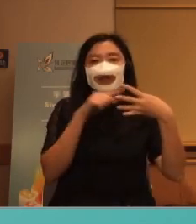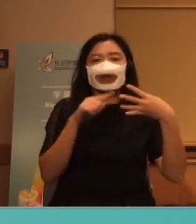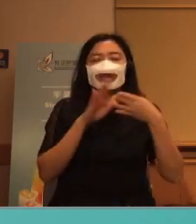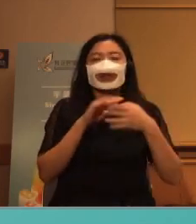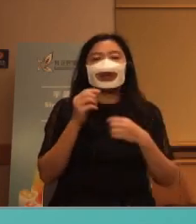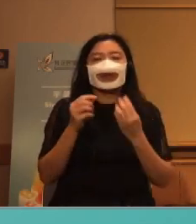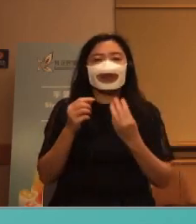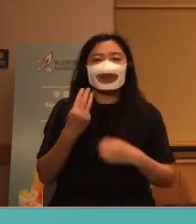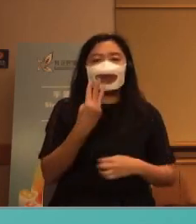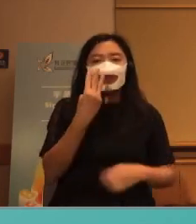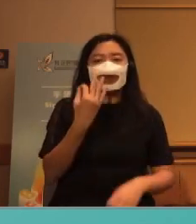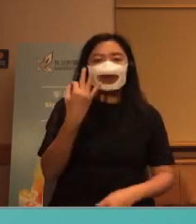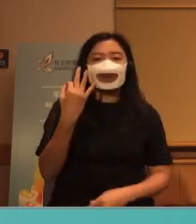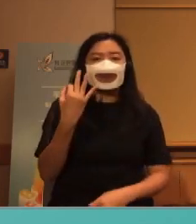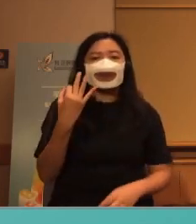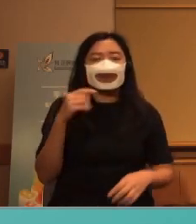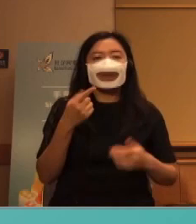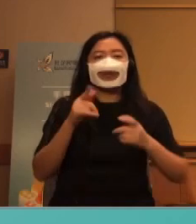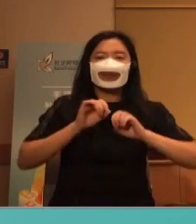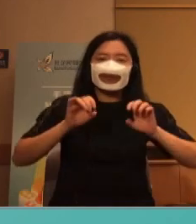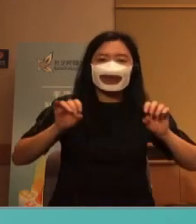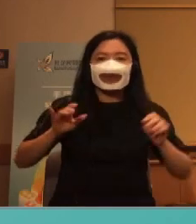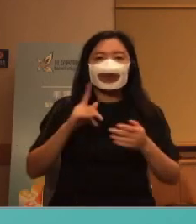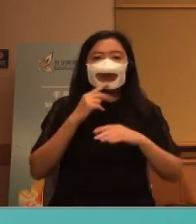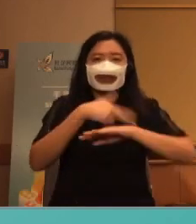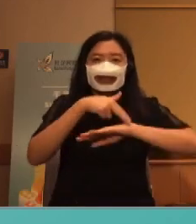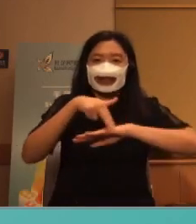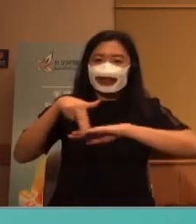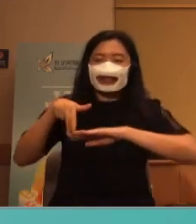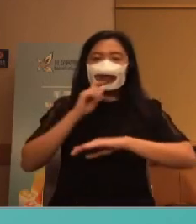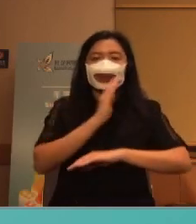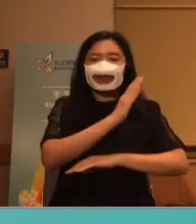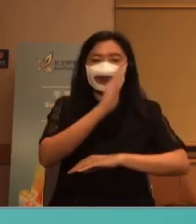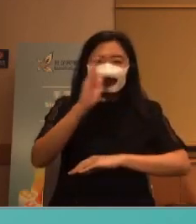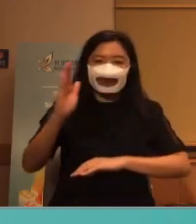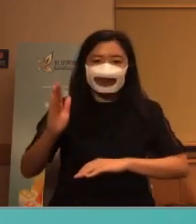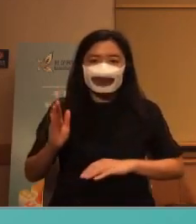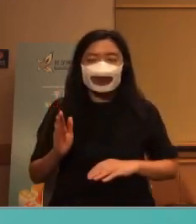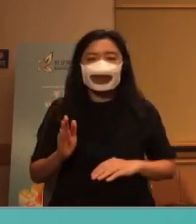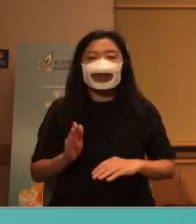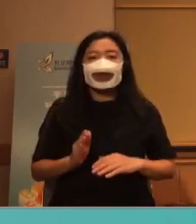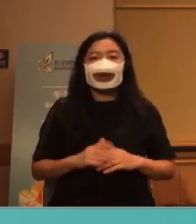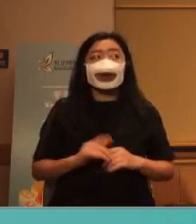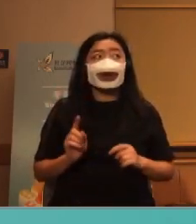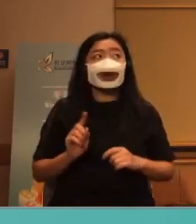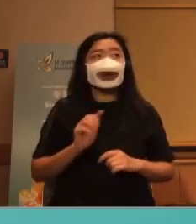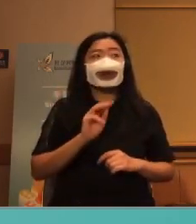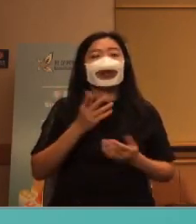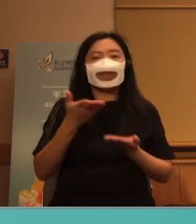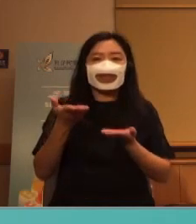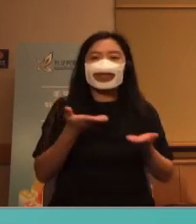love to invite Max and also Louis back onto the stage and also introduce 3 new guests. So we'll have